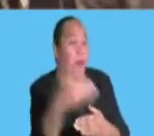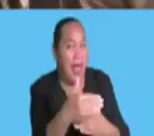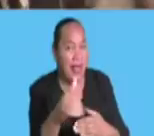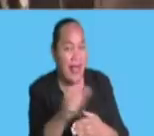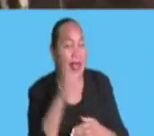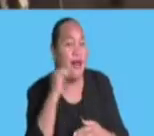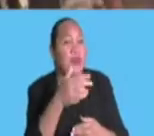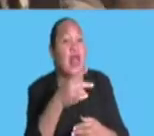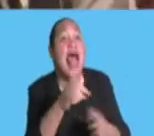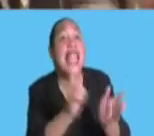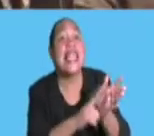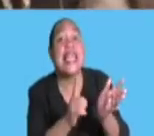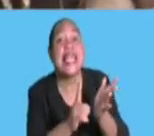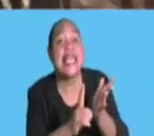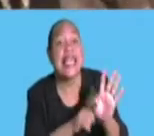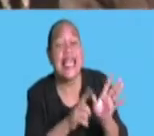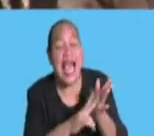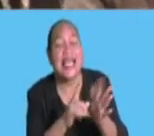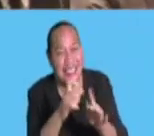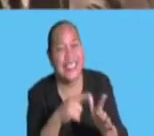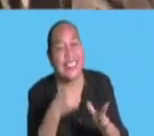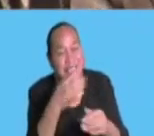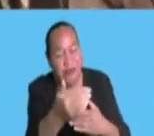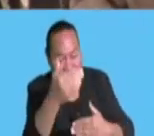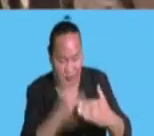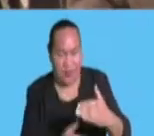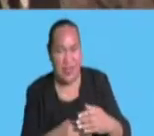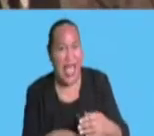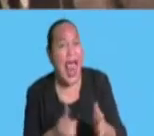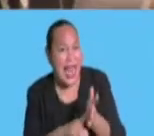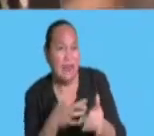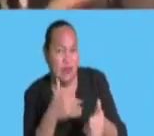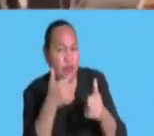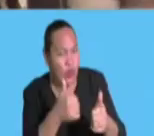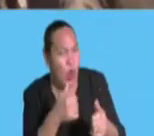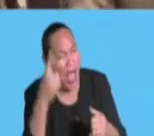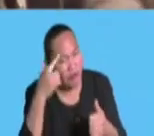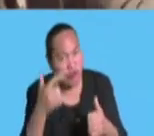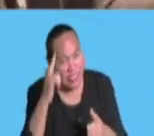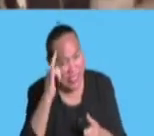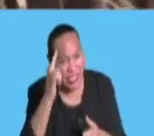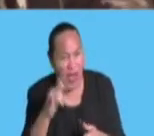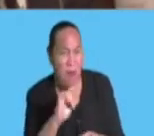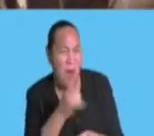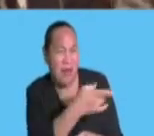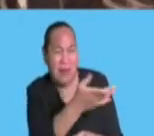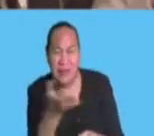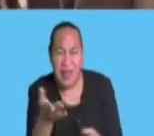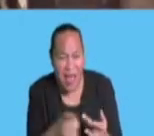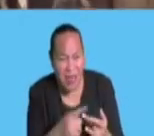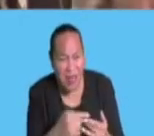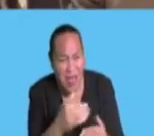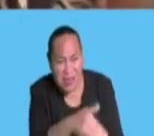to the front, and that group, you know why? Because Linda at least suggested something that are useful. This lot, their alternate budget is absolute,